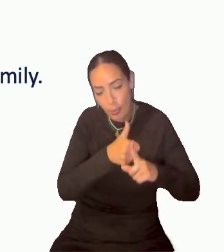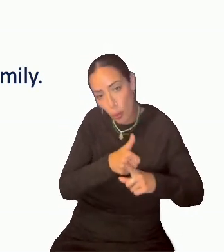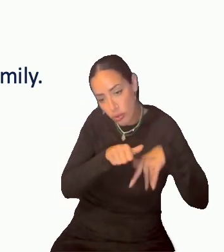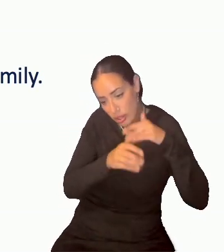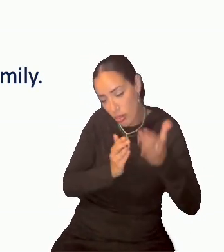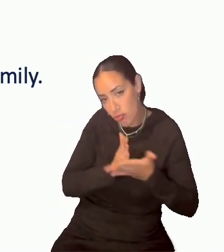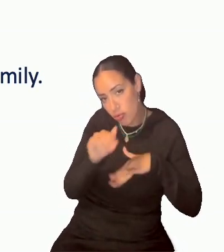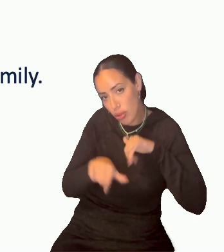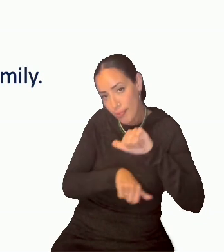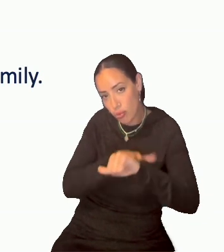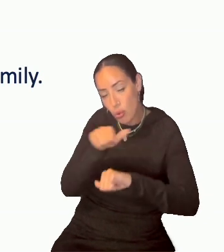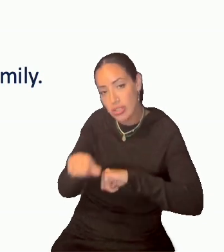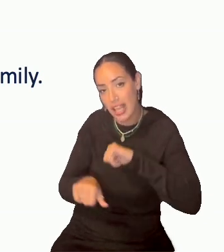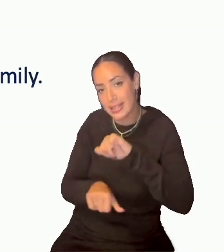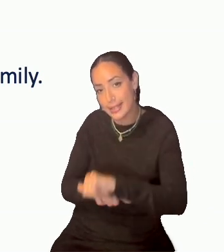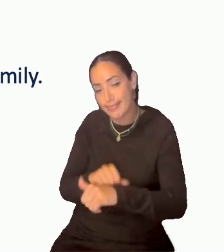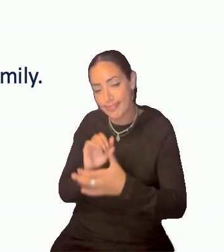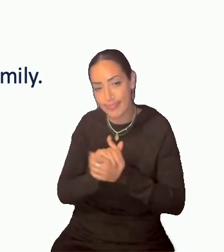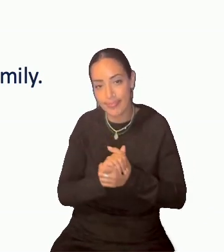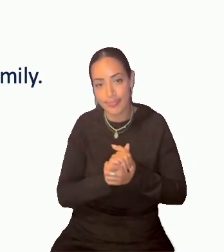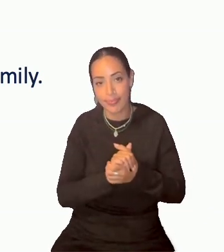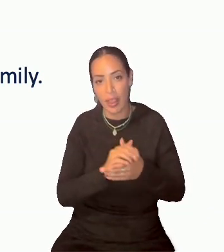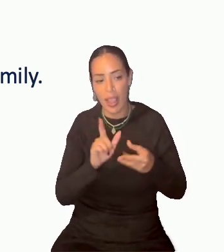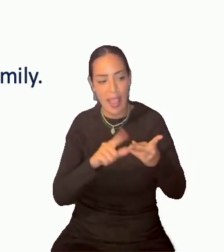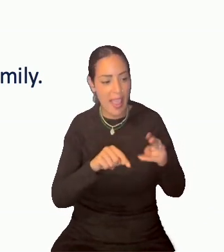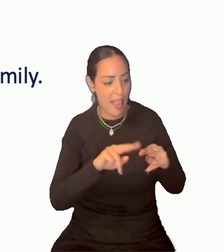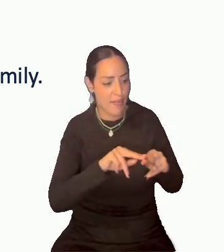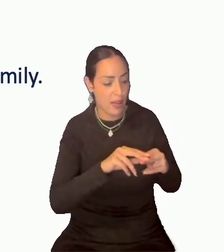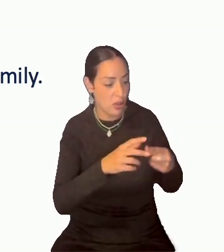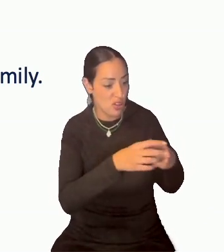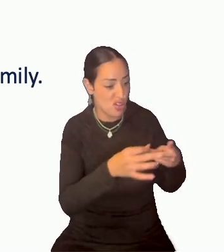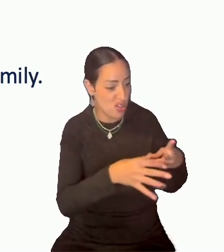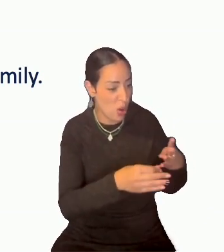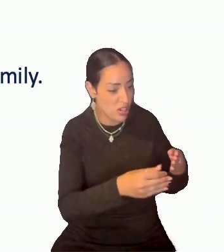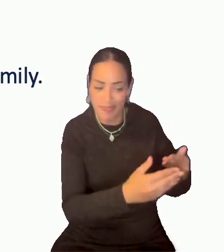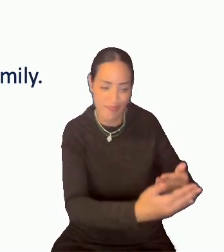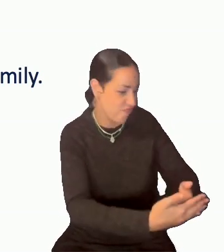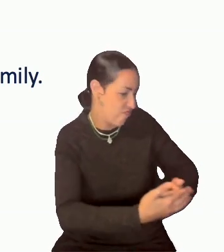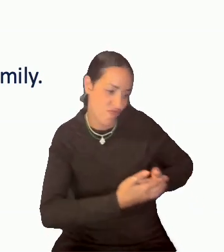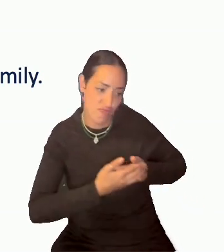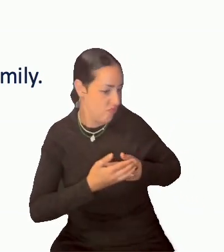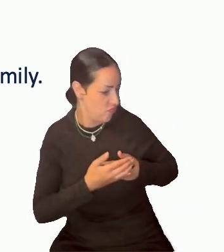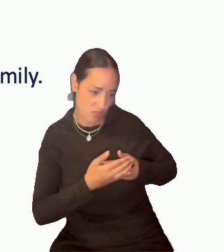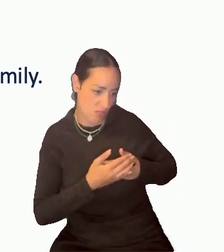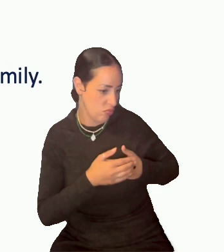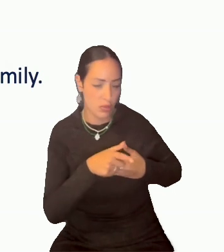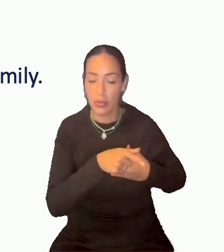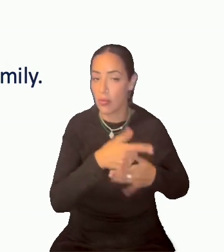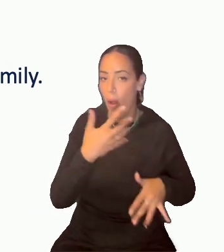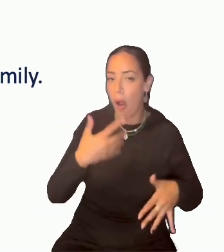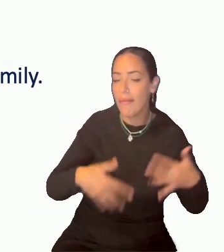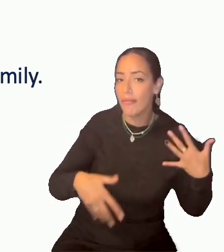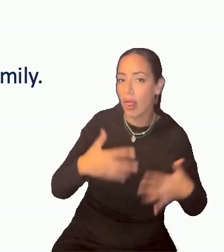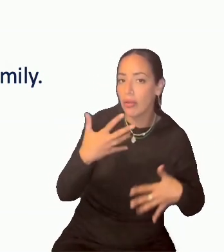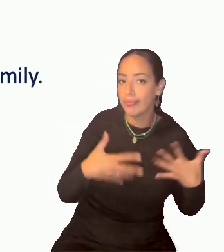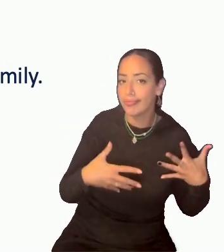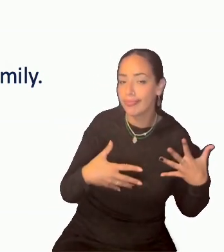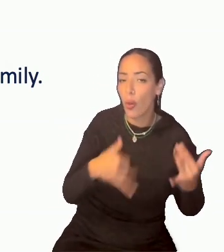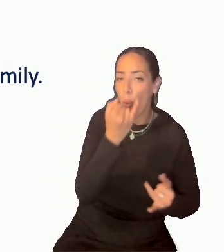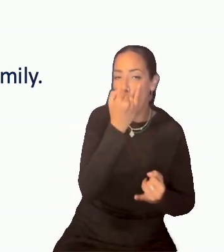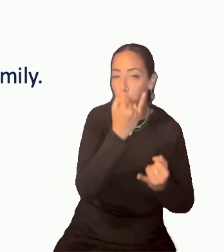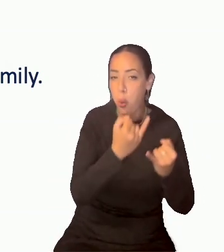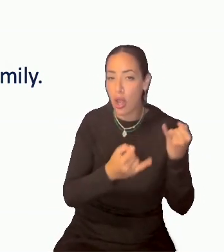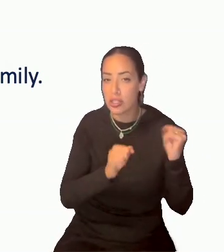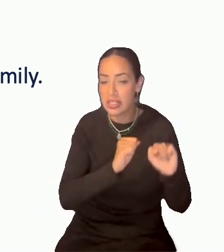process. However, if this choice is taken away from them, it can be a significant source of harm which exacerbates their level of